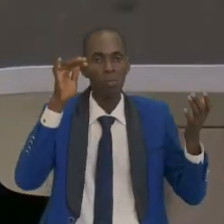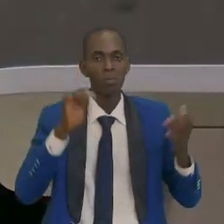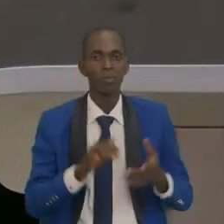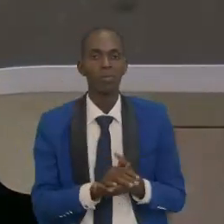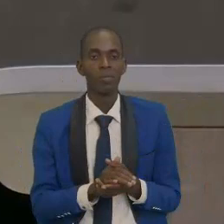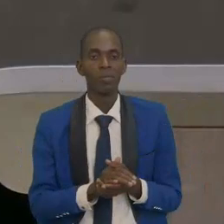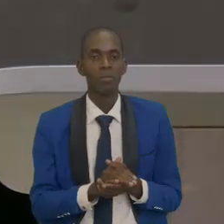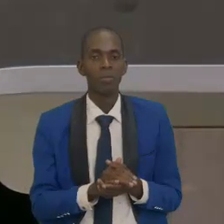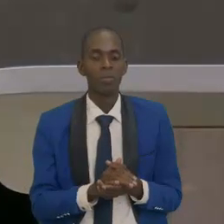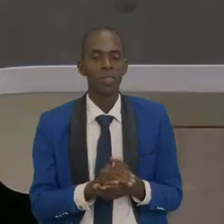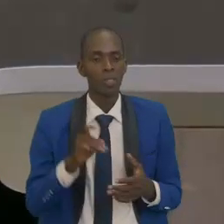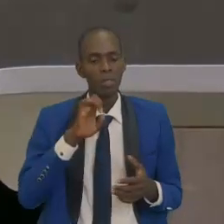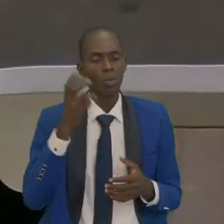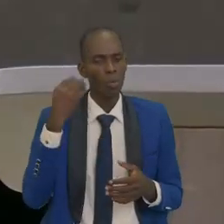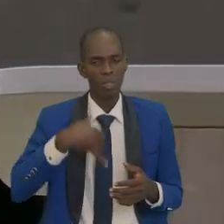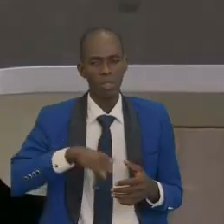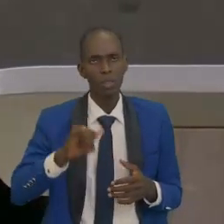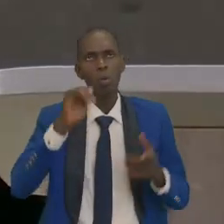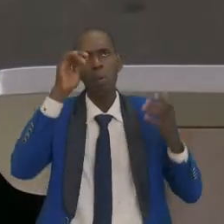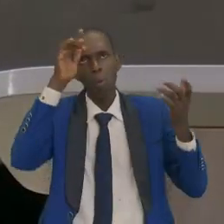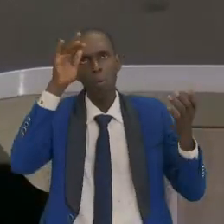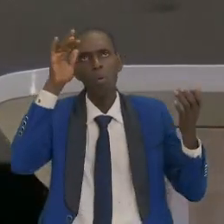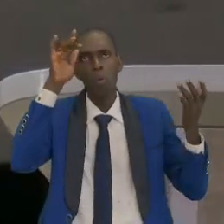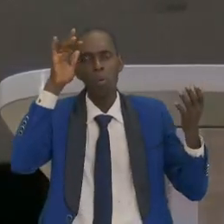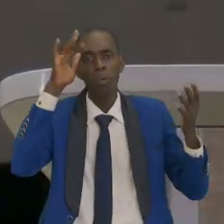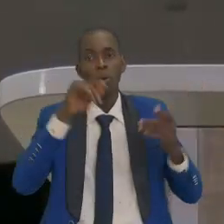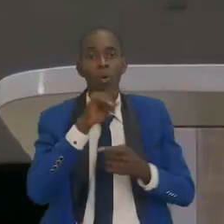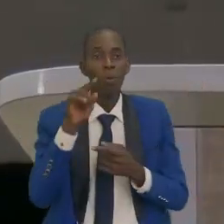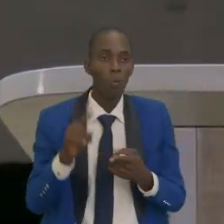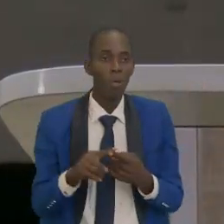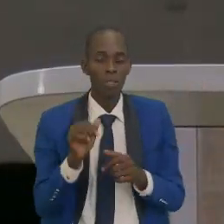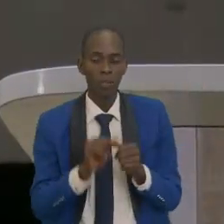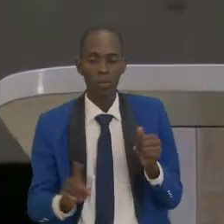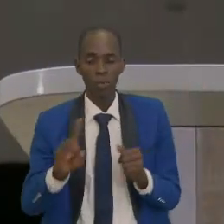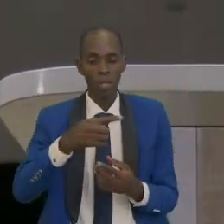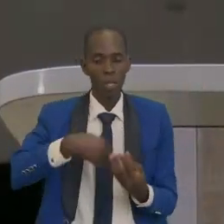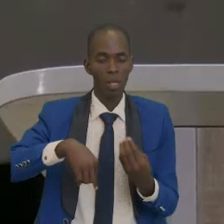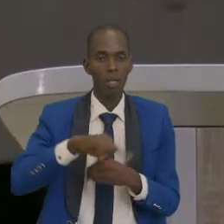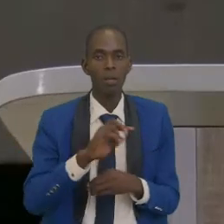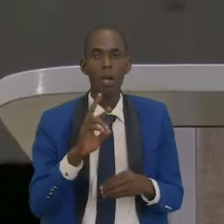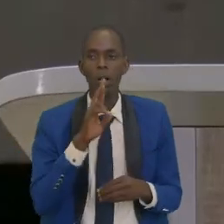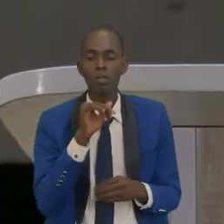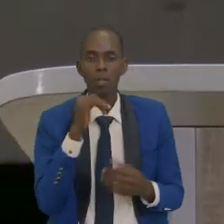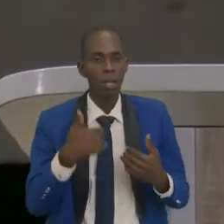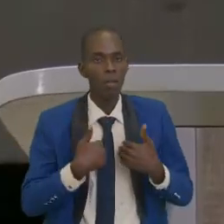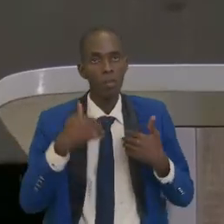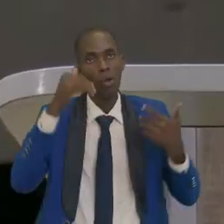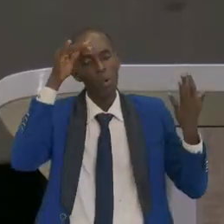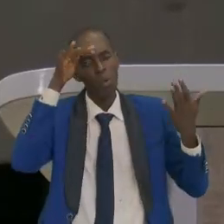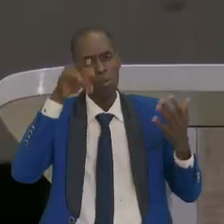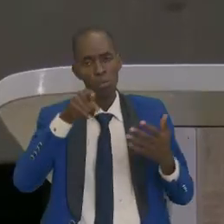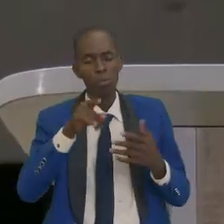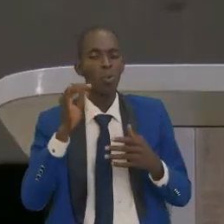he was hopeful when everybody around was so blessed he was